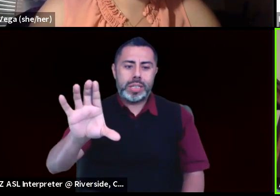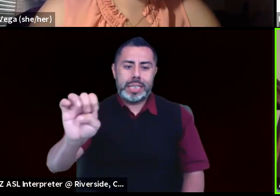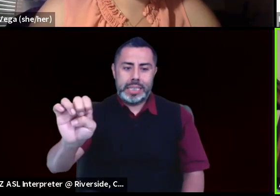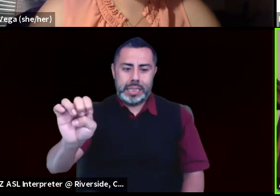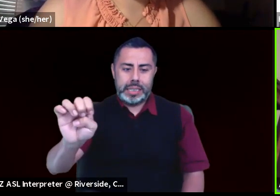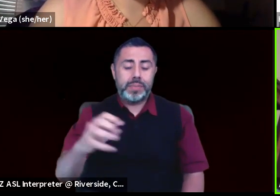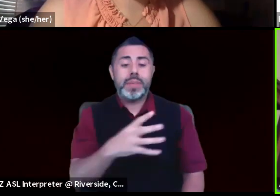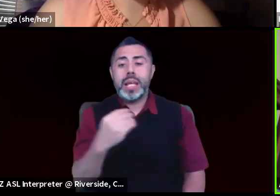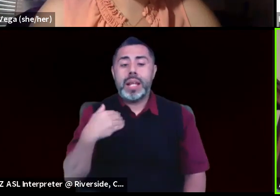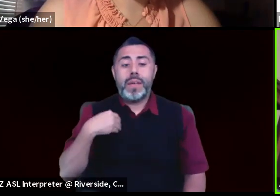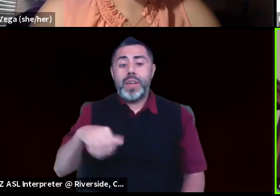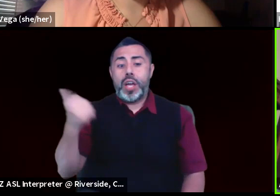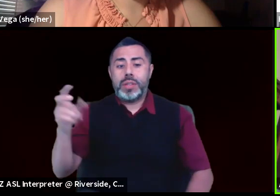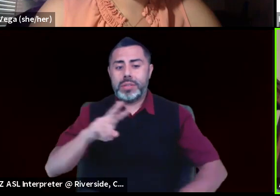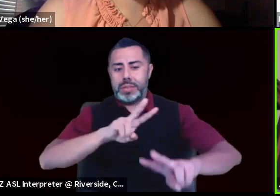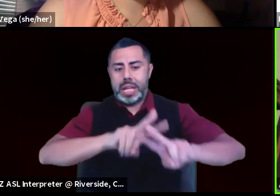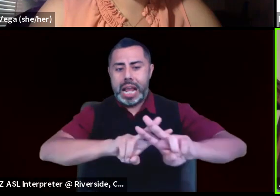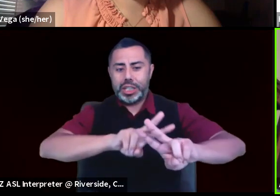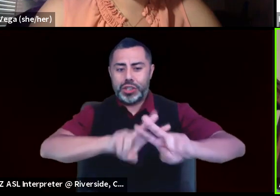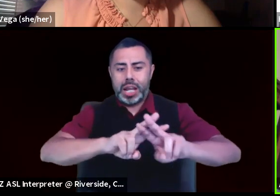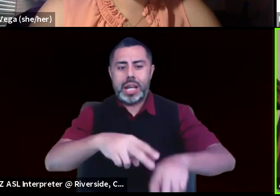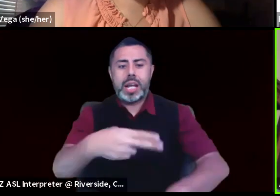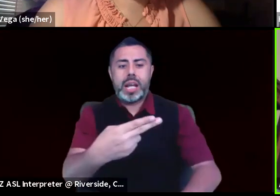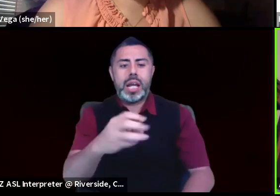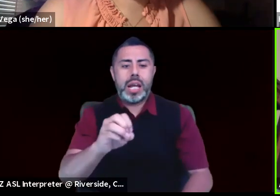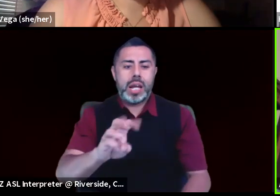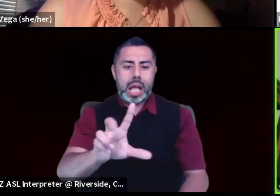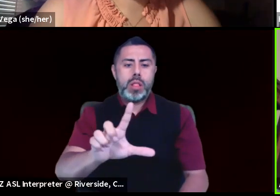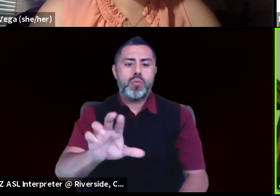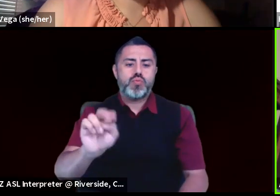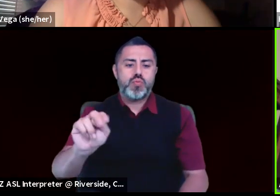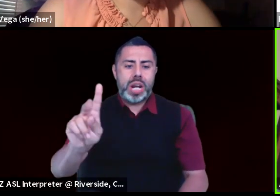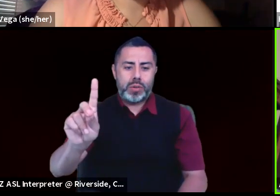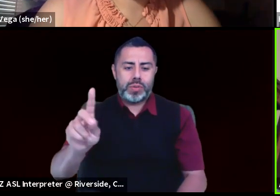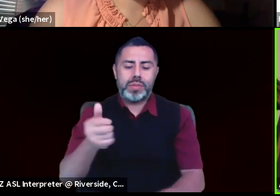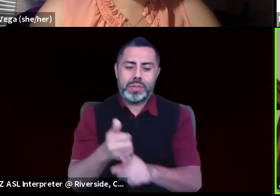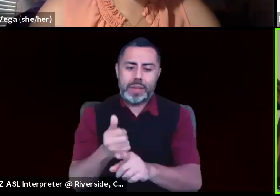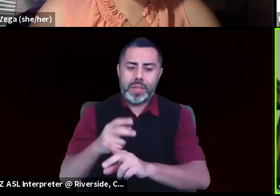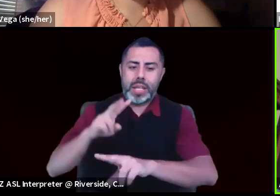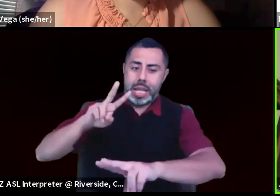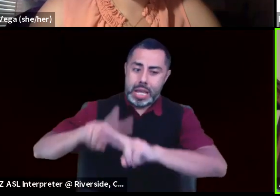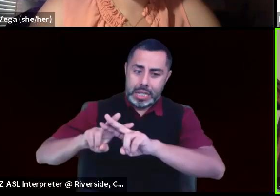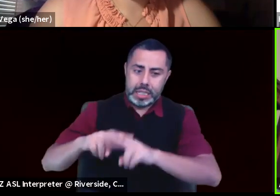ArtistReSource, and hashtag HowlRound, hashtag